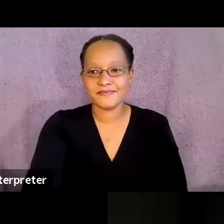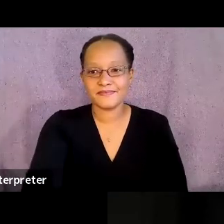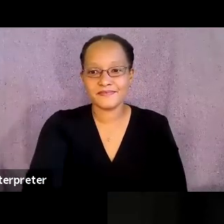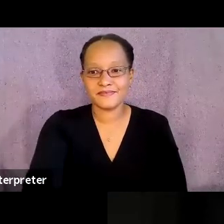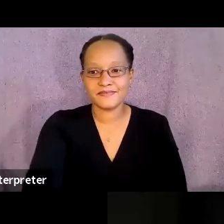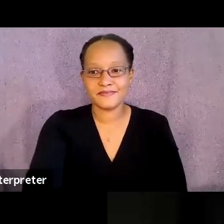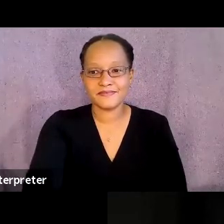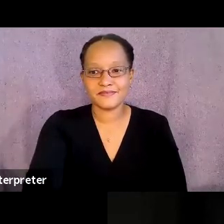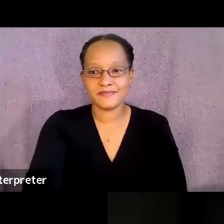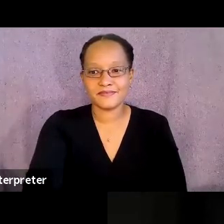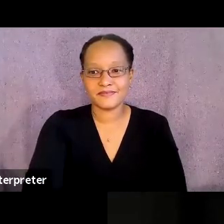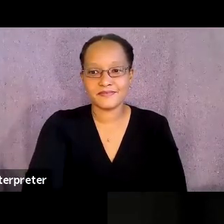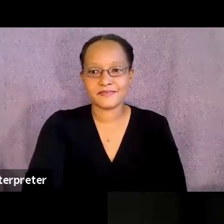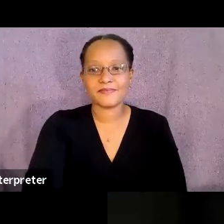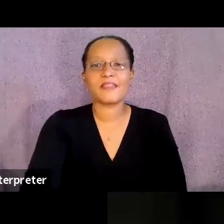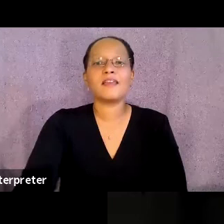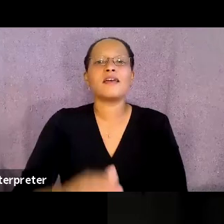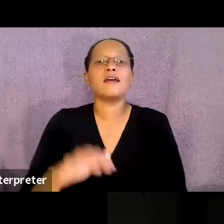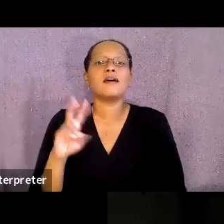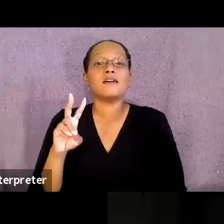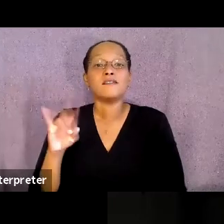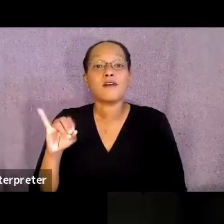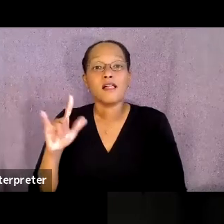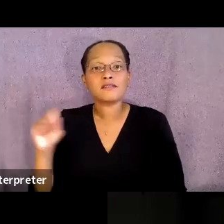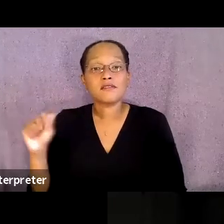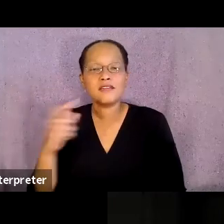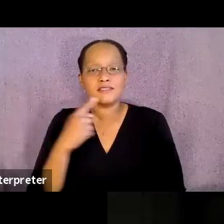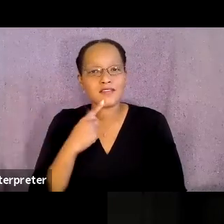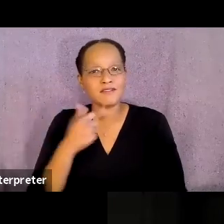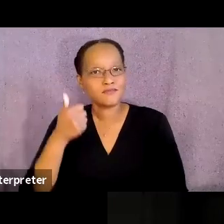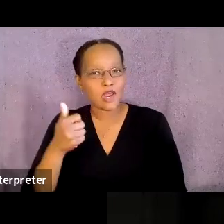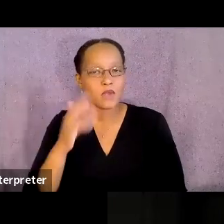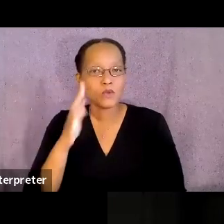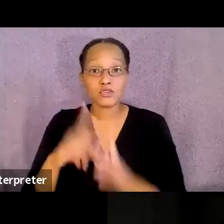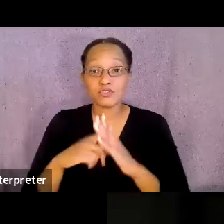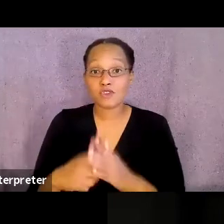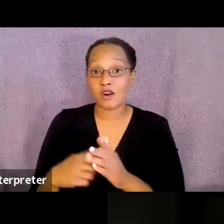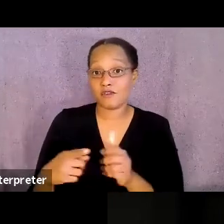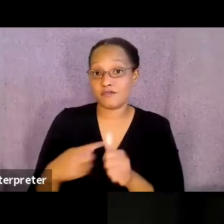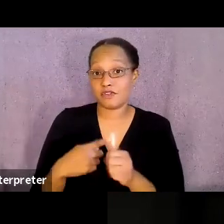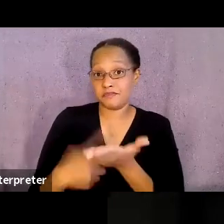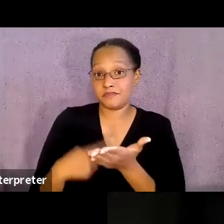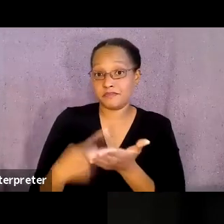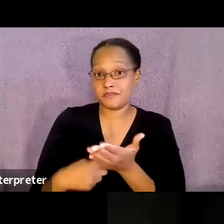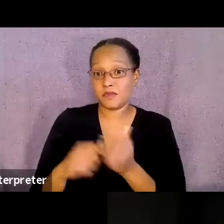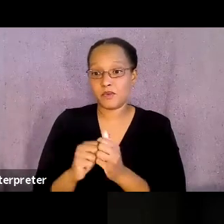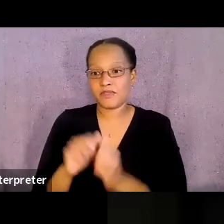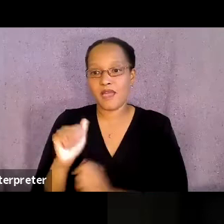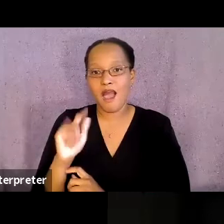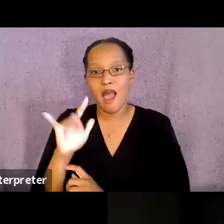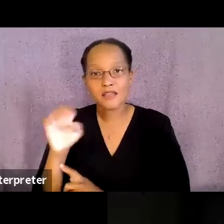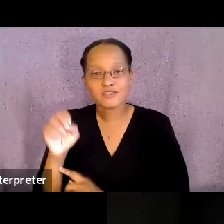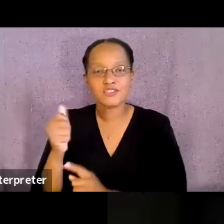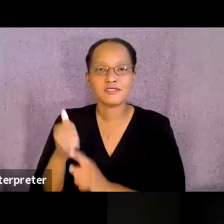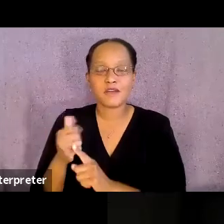Hey, well, we're going to get started first with the conversation with Alice, who is, as Emily stated, the editor of this